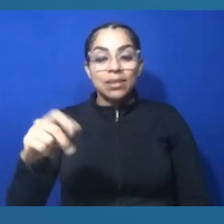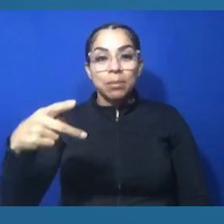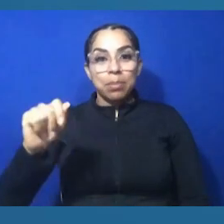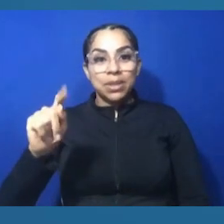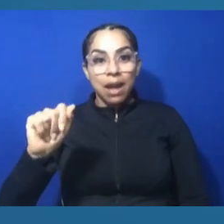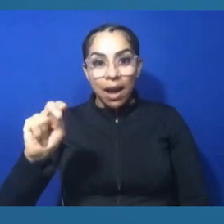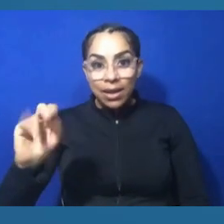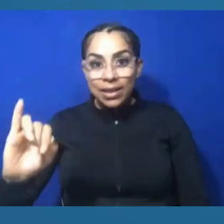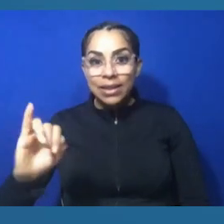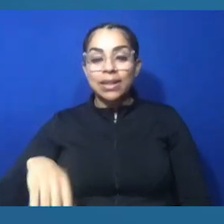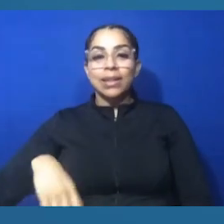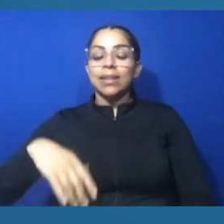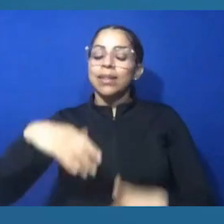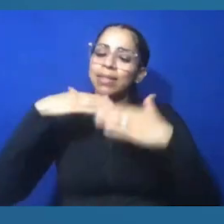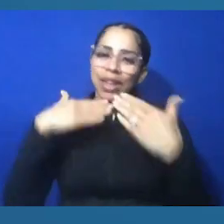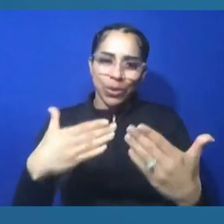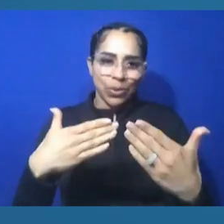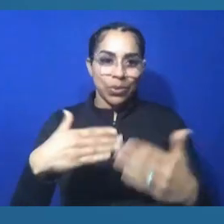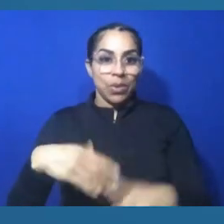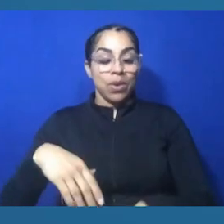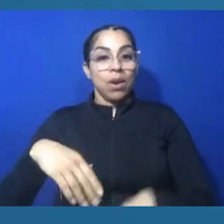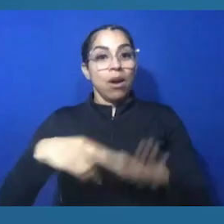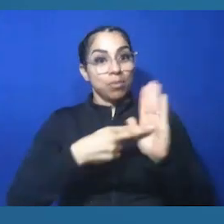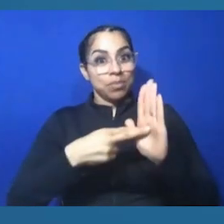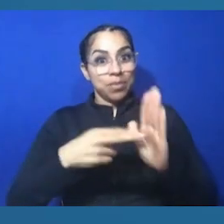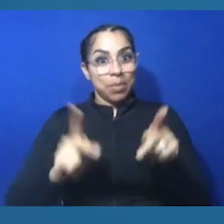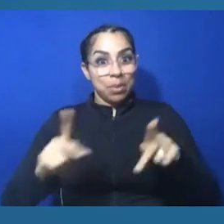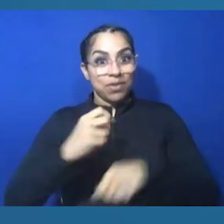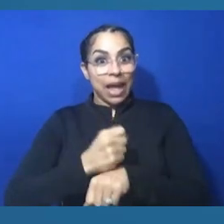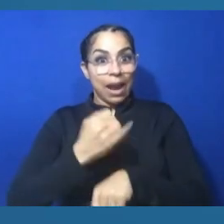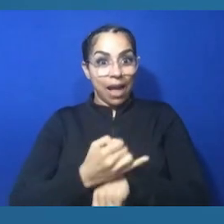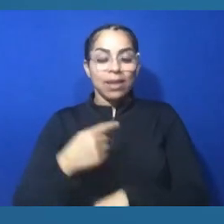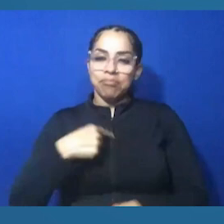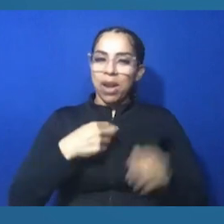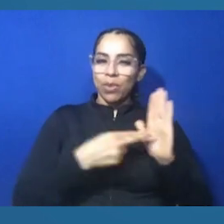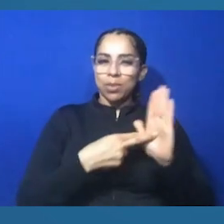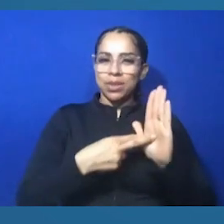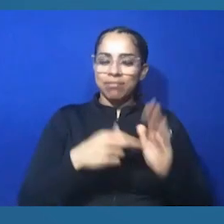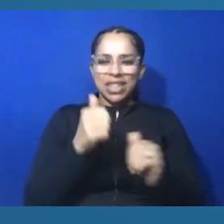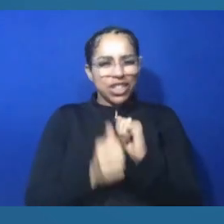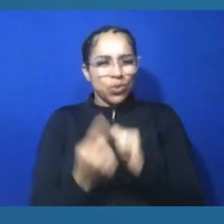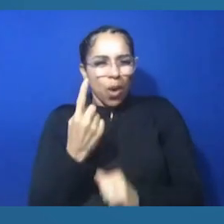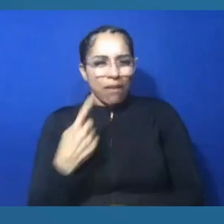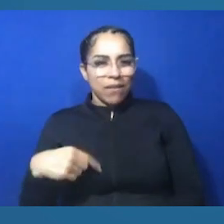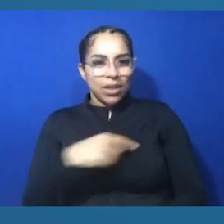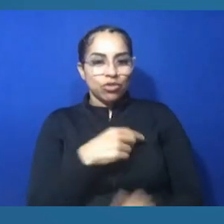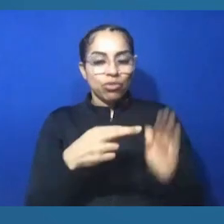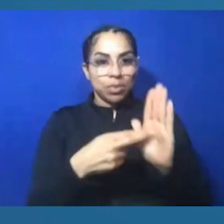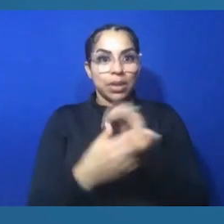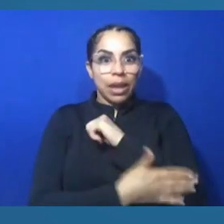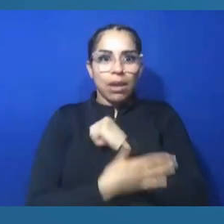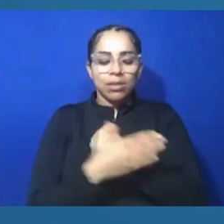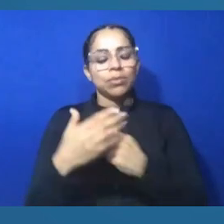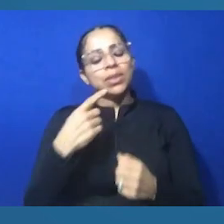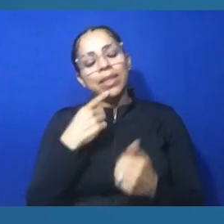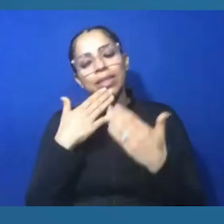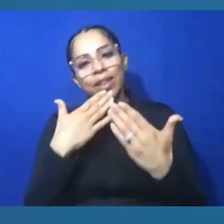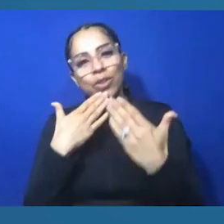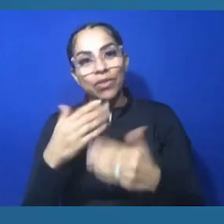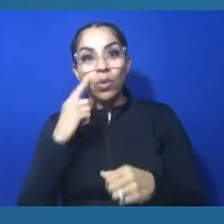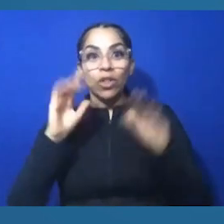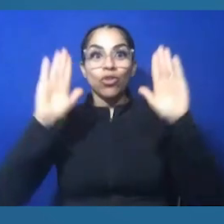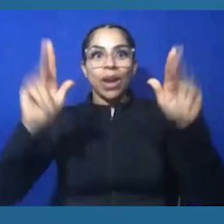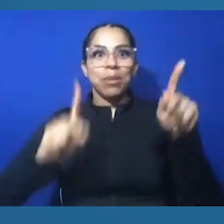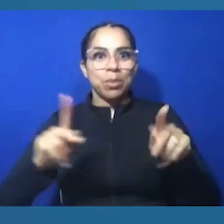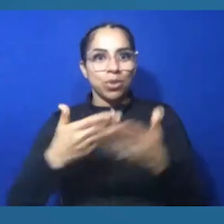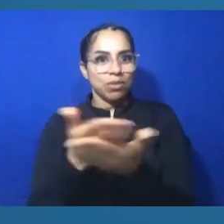of the people of Staten Island, who I represent, each one of us represent those of our county, we say thank you. To the people of the great state of New York, thank you for your trust in